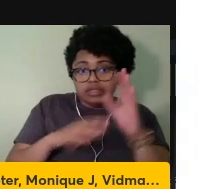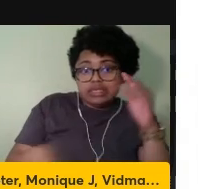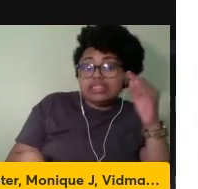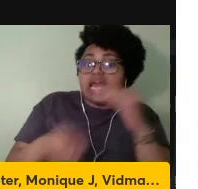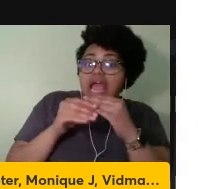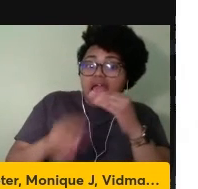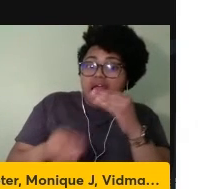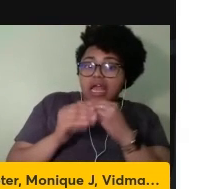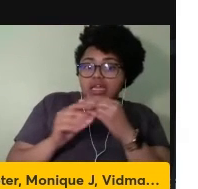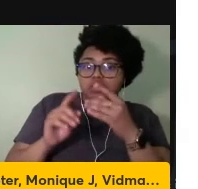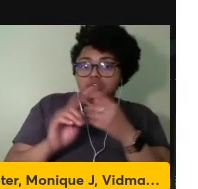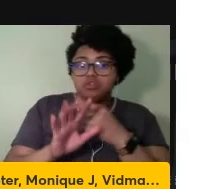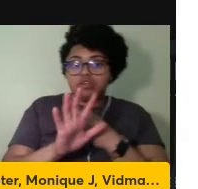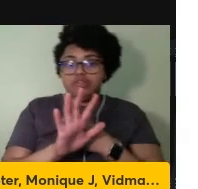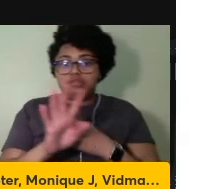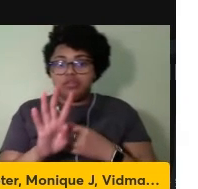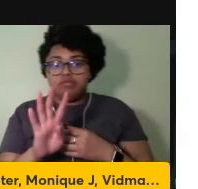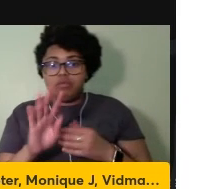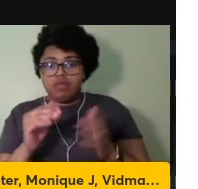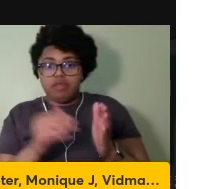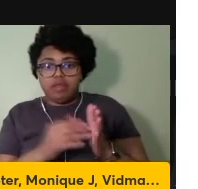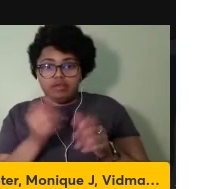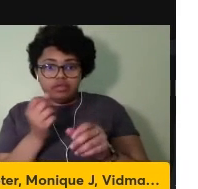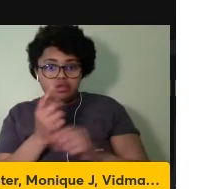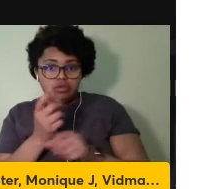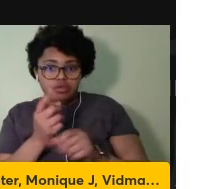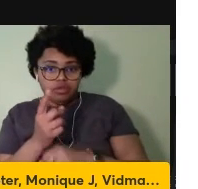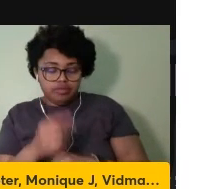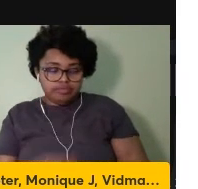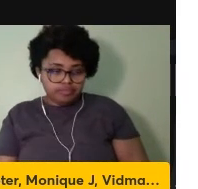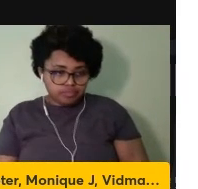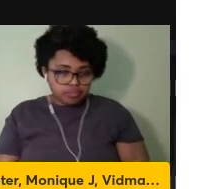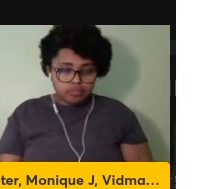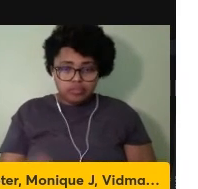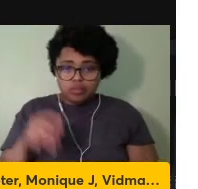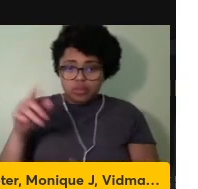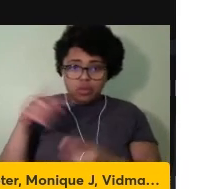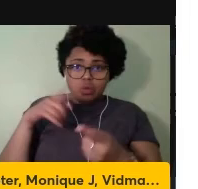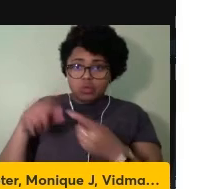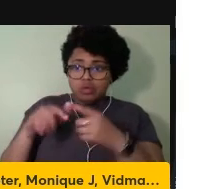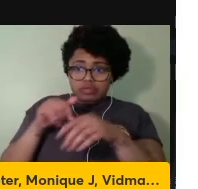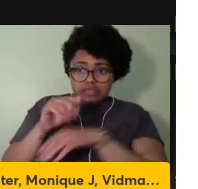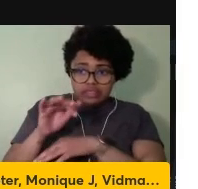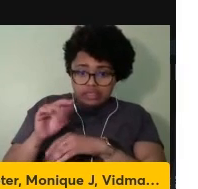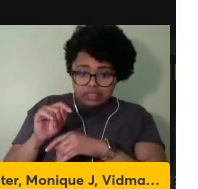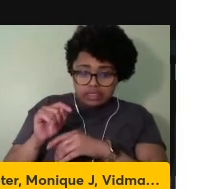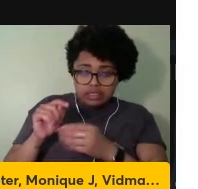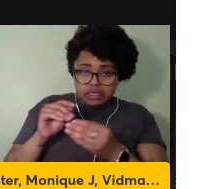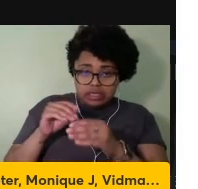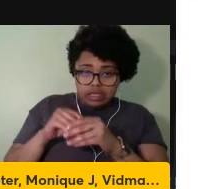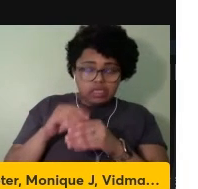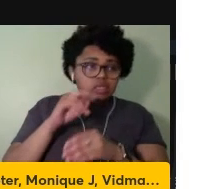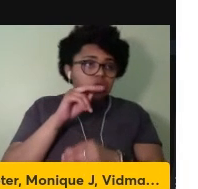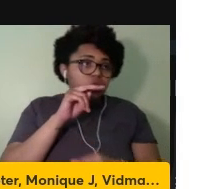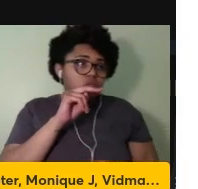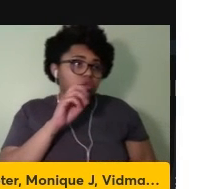to the $54,000 per year. The deadline is typically November, but check the